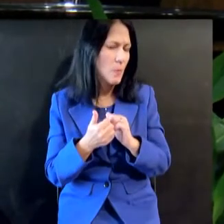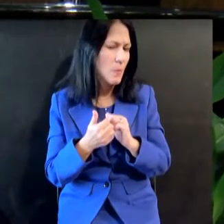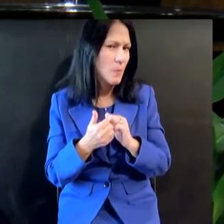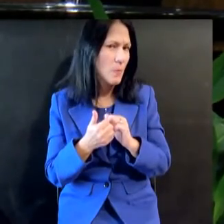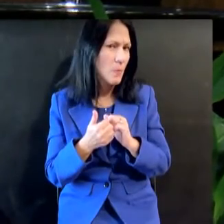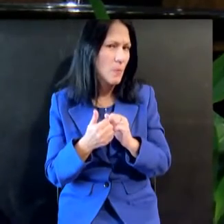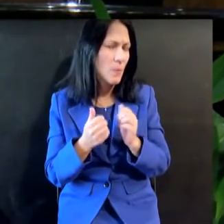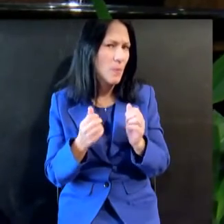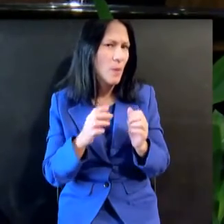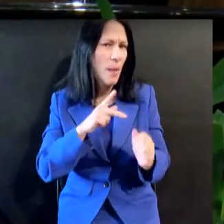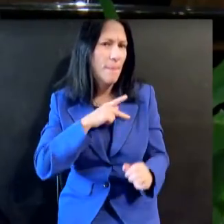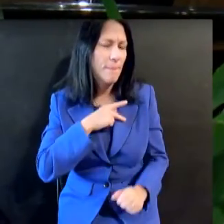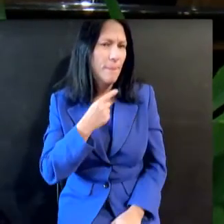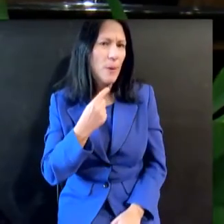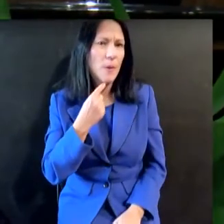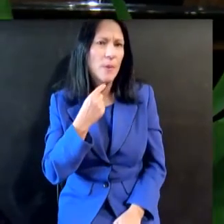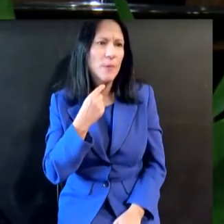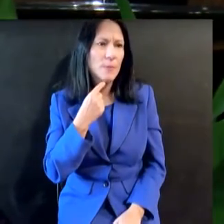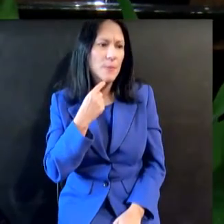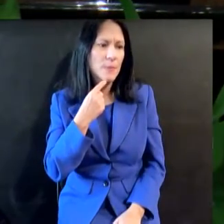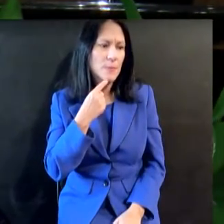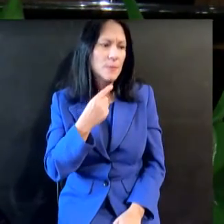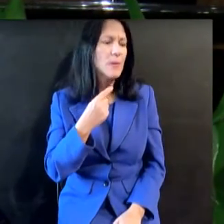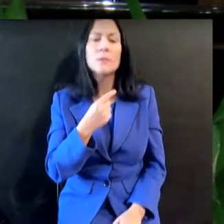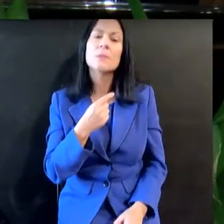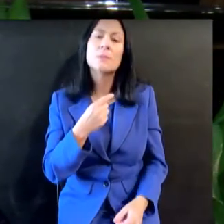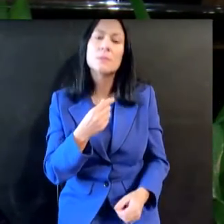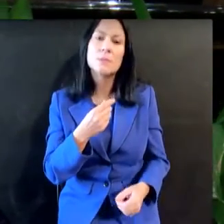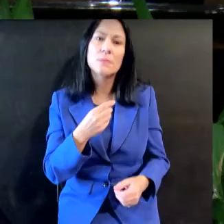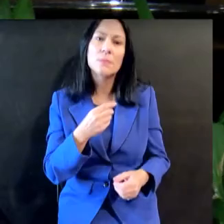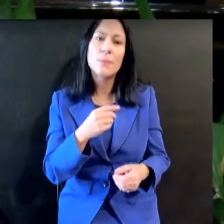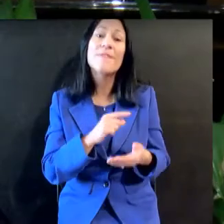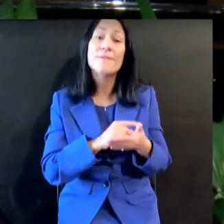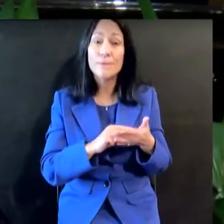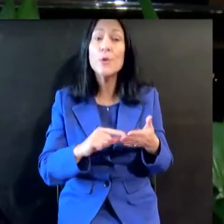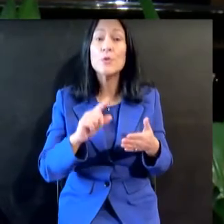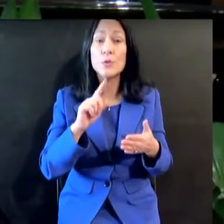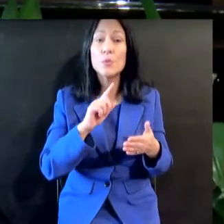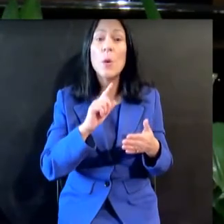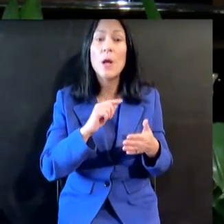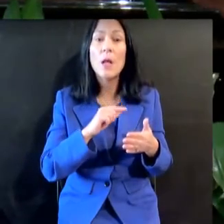Because what does Paul say? Remember, I told you we go back to verses 1 through 4,